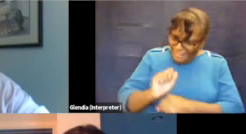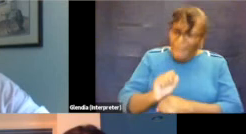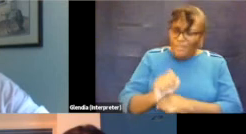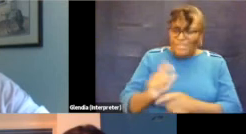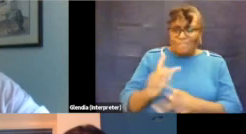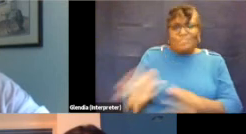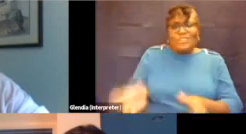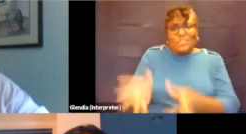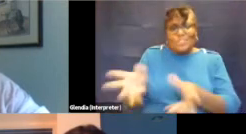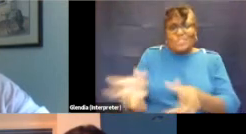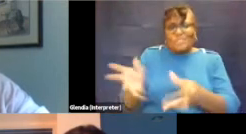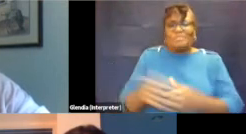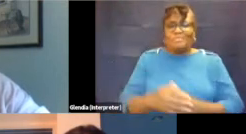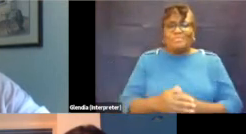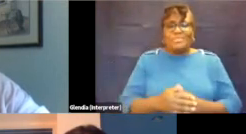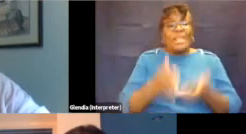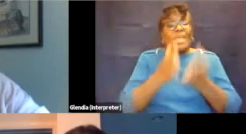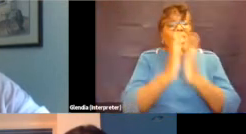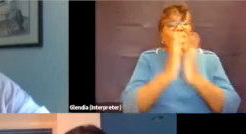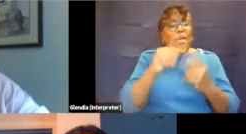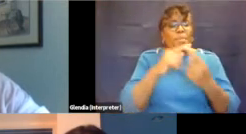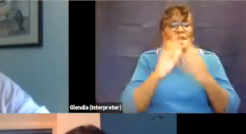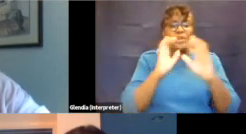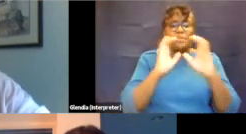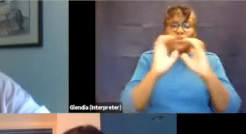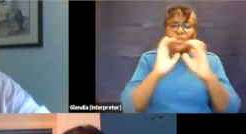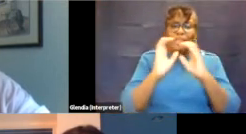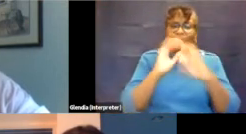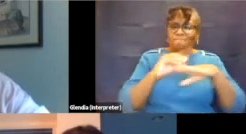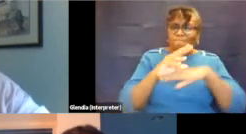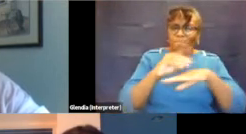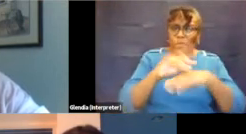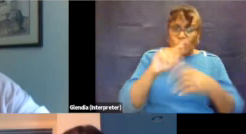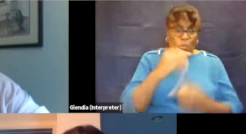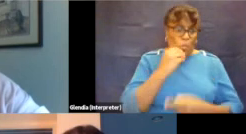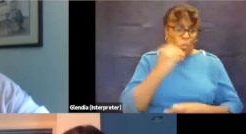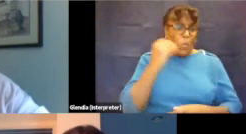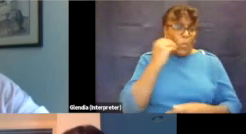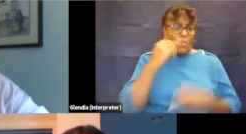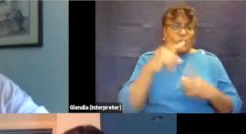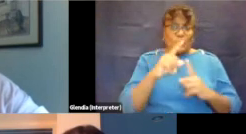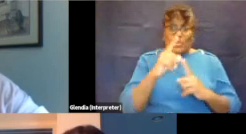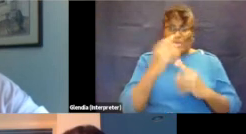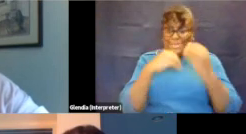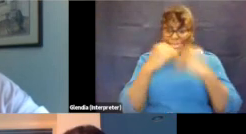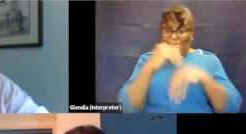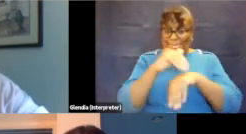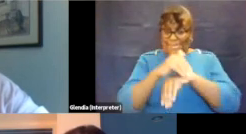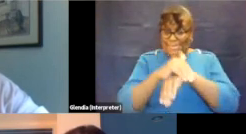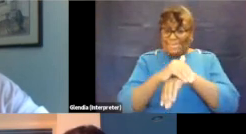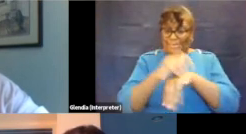Ask about communication tips at home. So dinner time or like when you're in another room. Dinner time is really important for